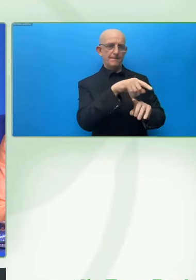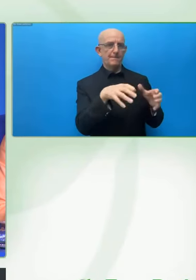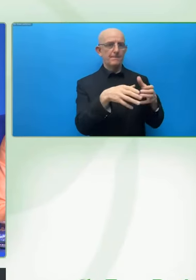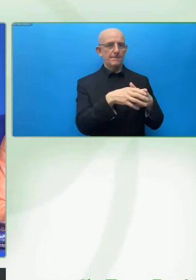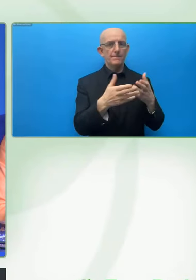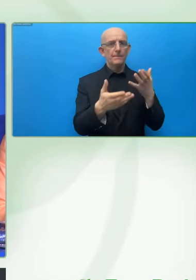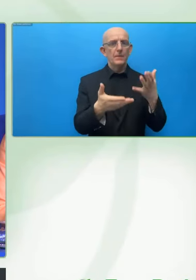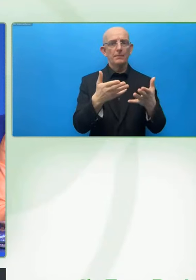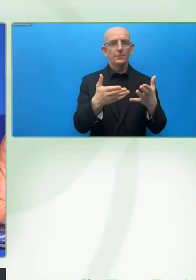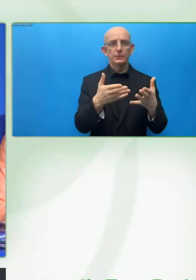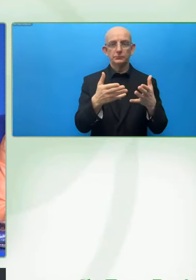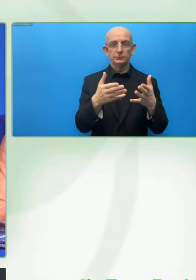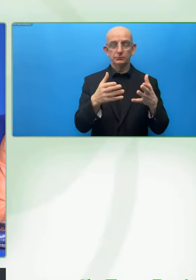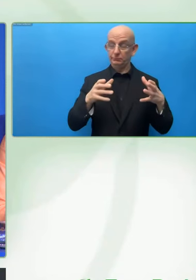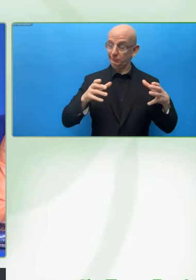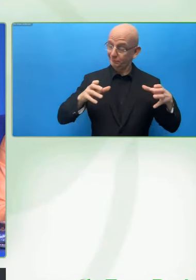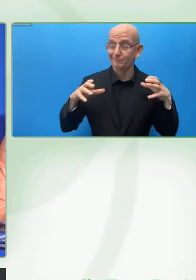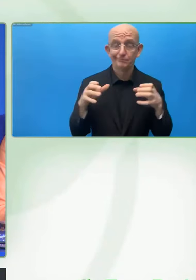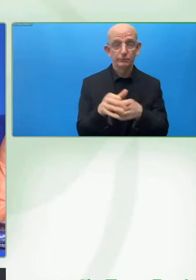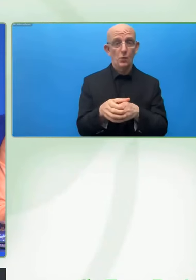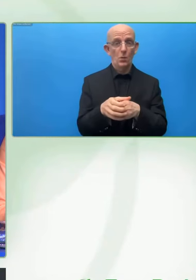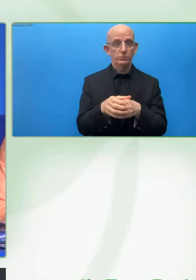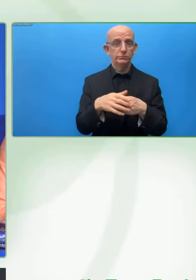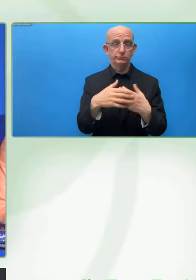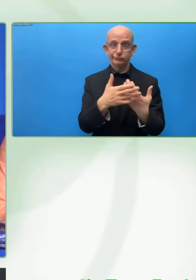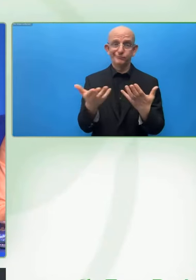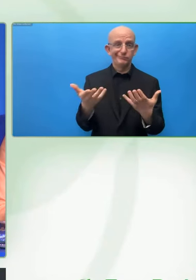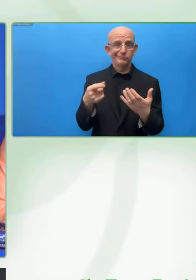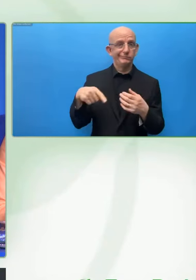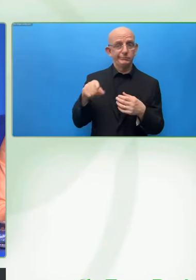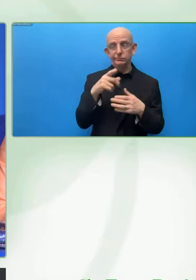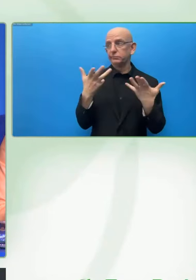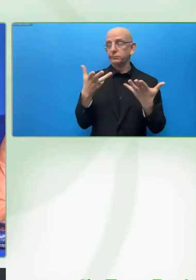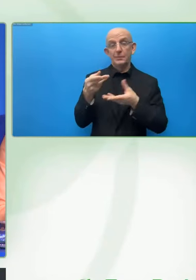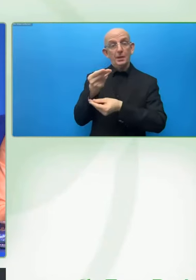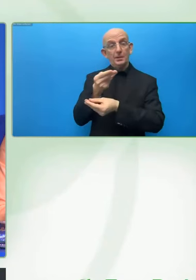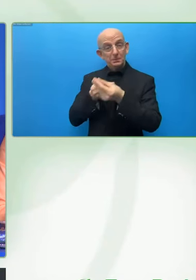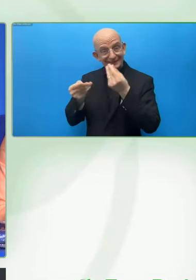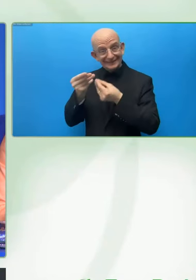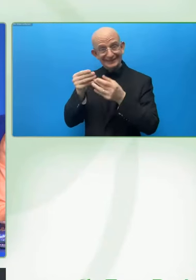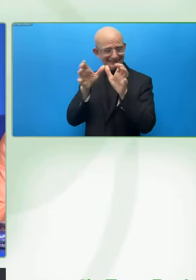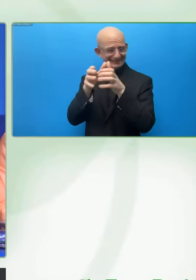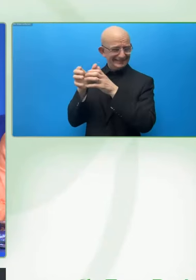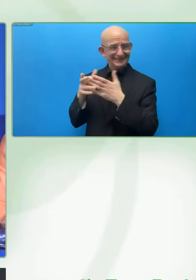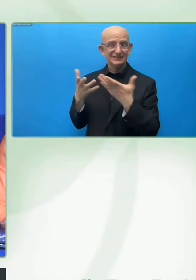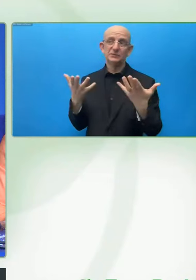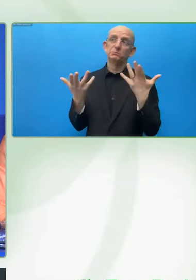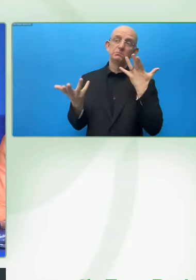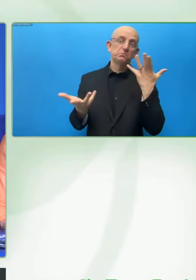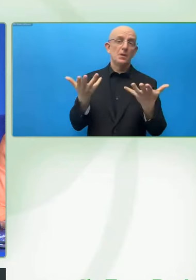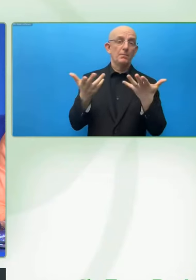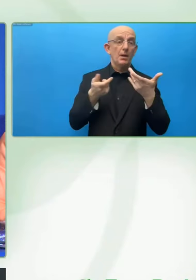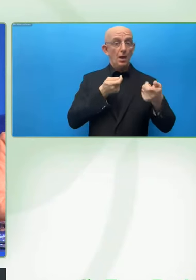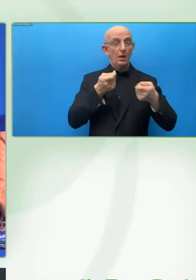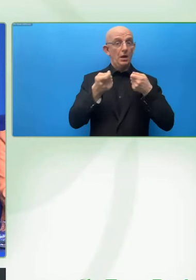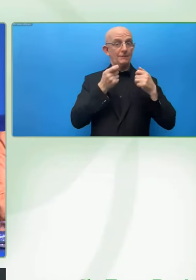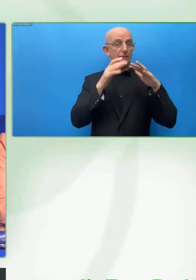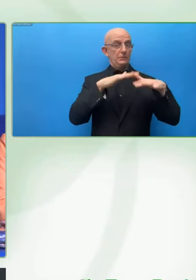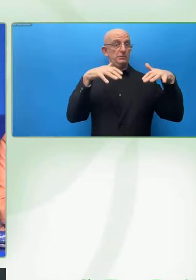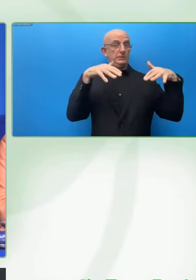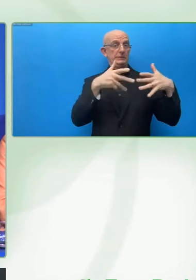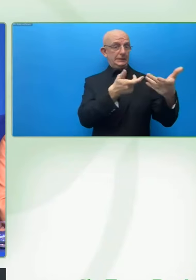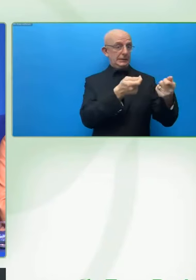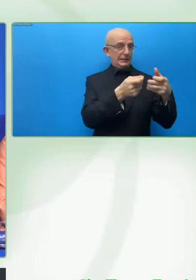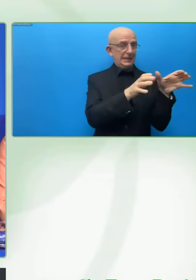there should be a difference in ways of enforcement, in ways of dealing with different sizes and